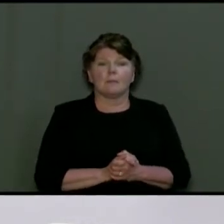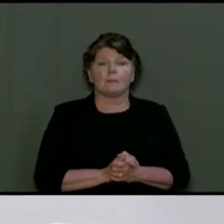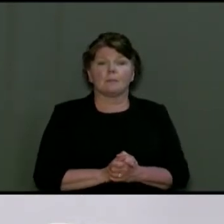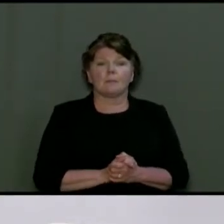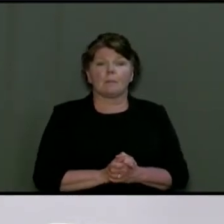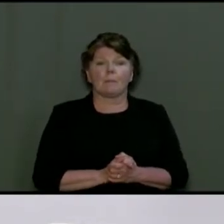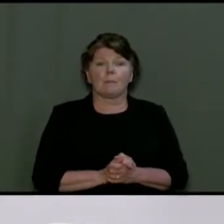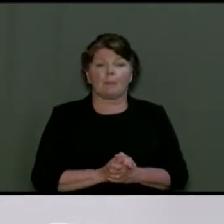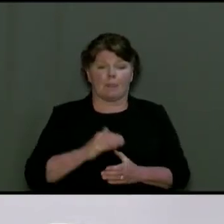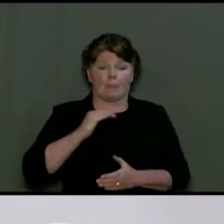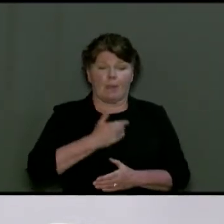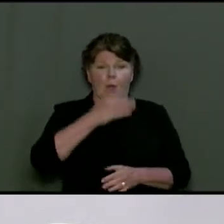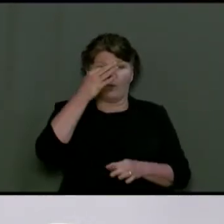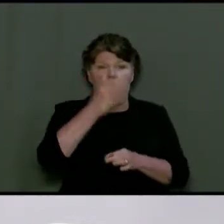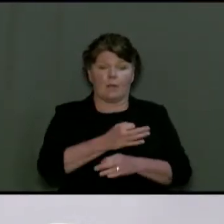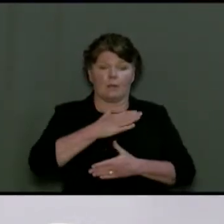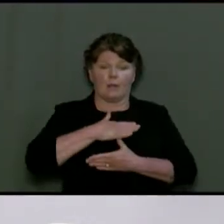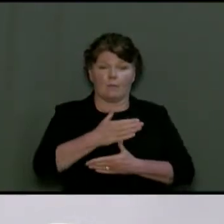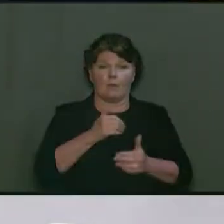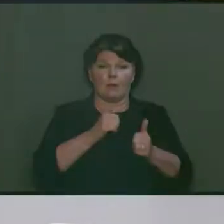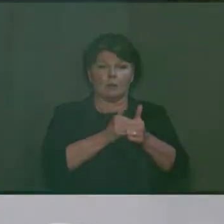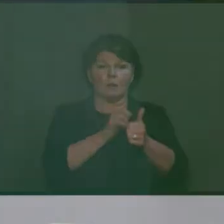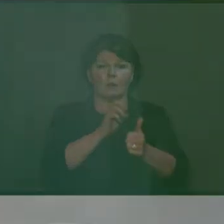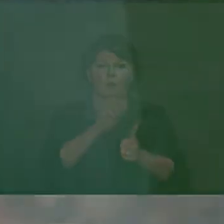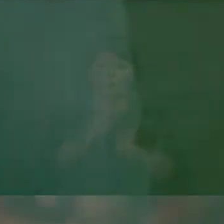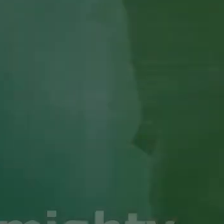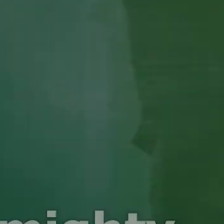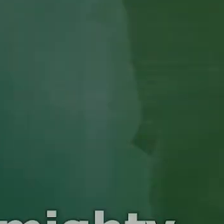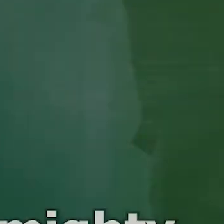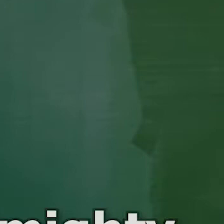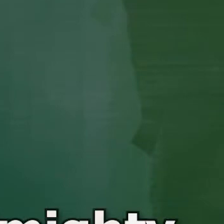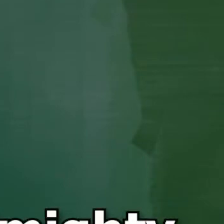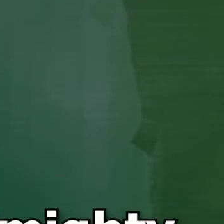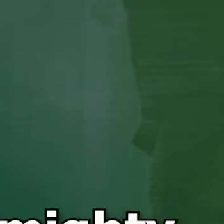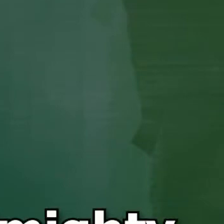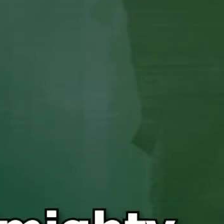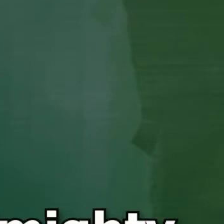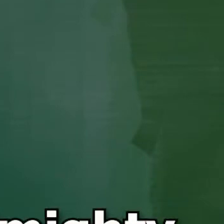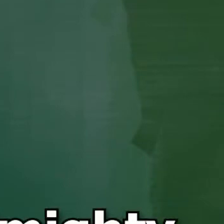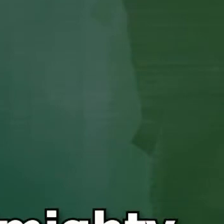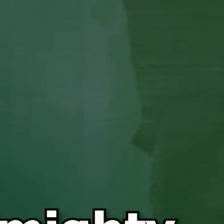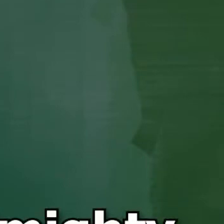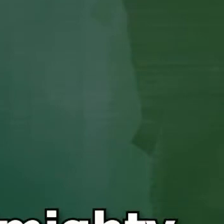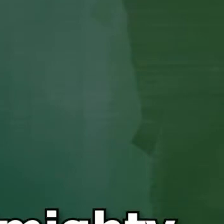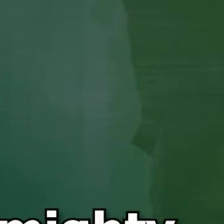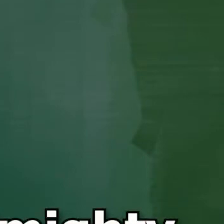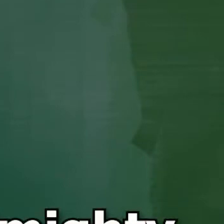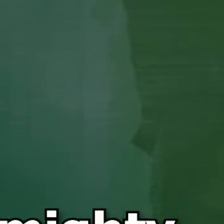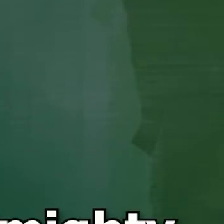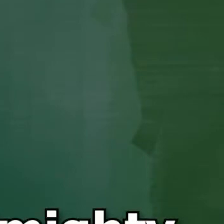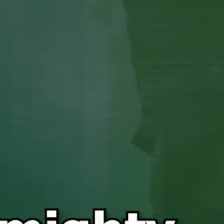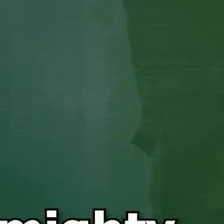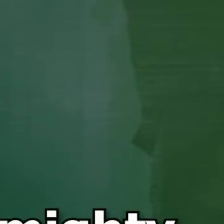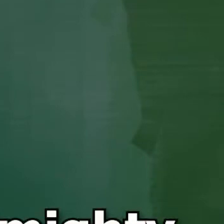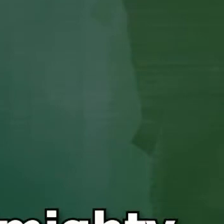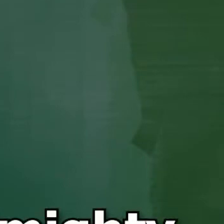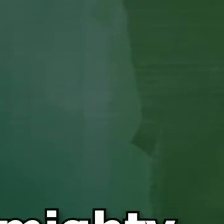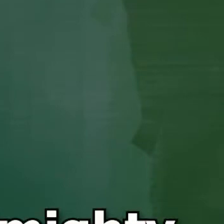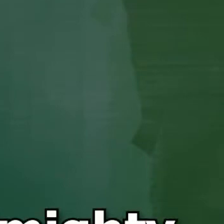We confess our faith in the words of the Apostles' Creed. I believe in God the Father